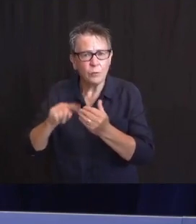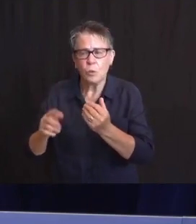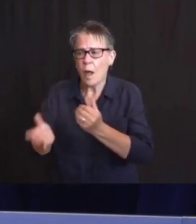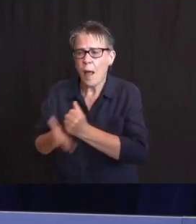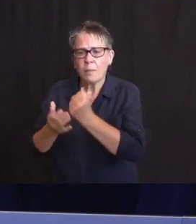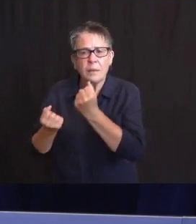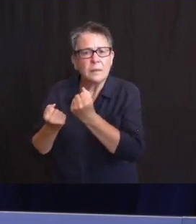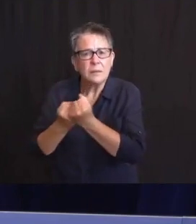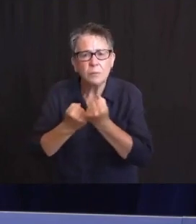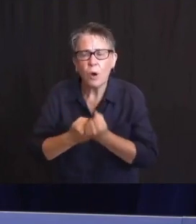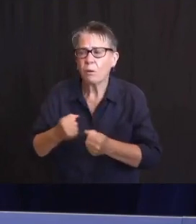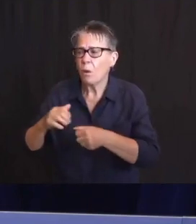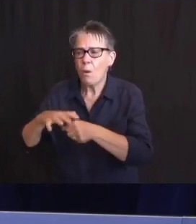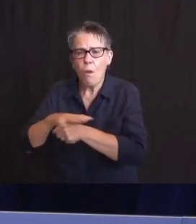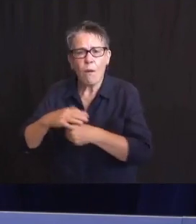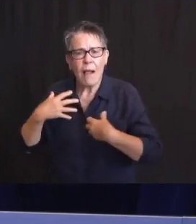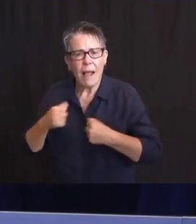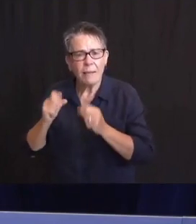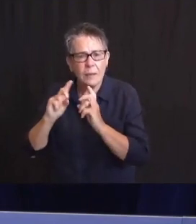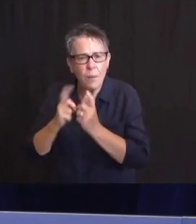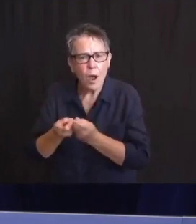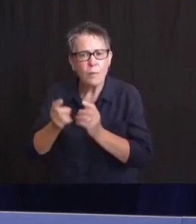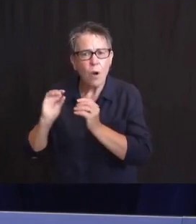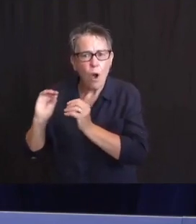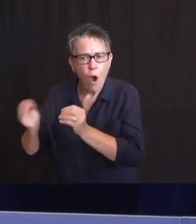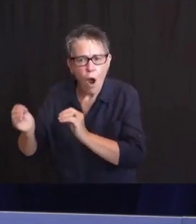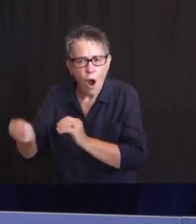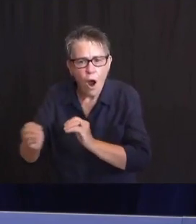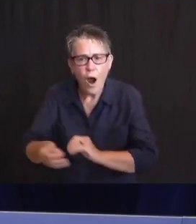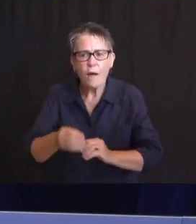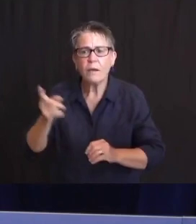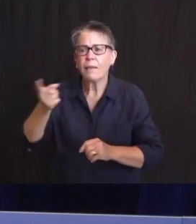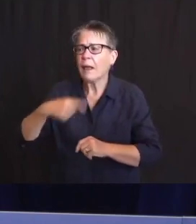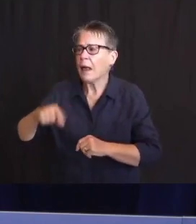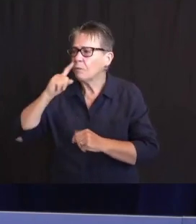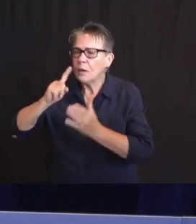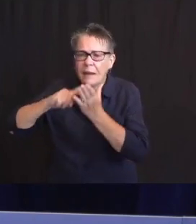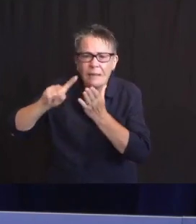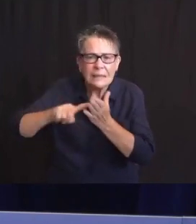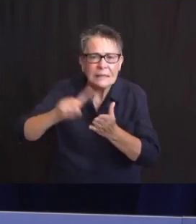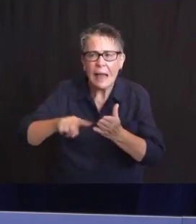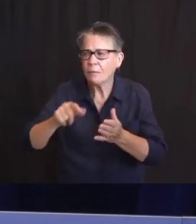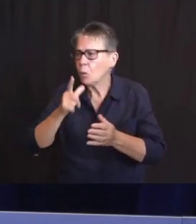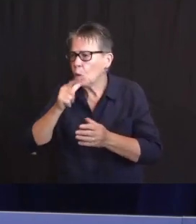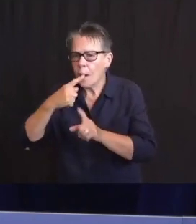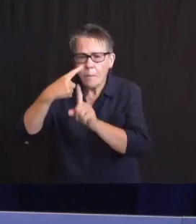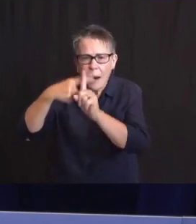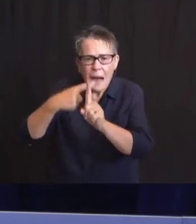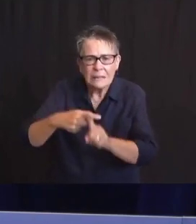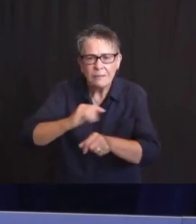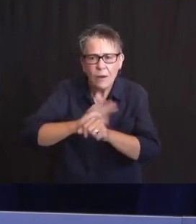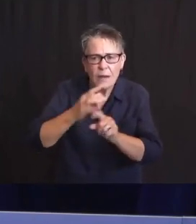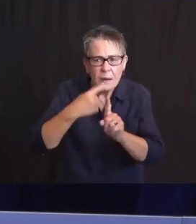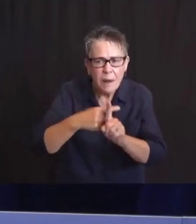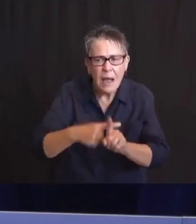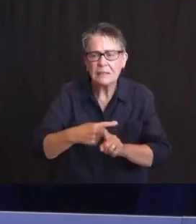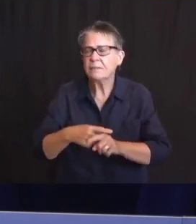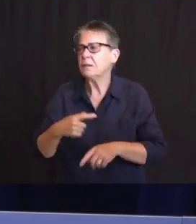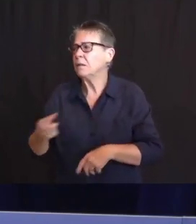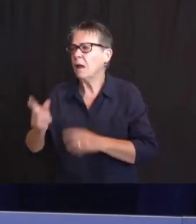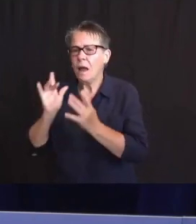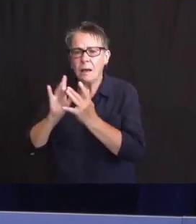efforts, such as investigating positive cases, contact tracing, providing guidance to long-term care